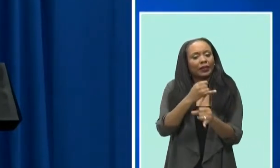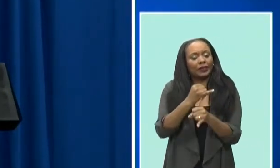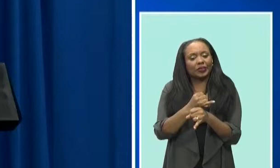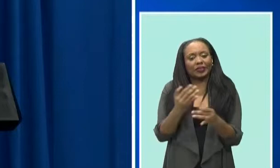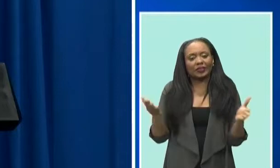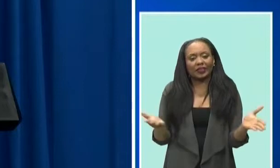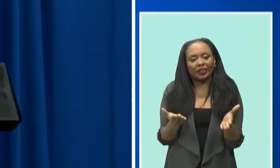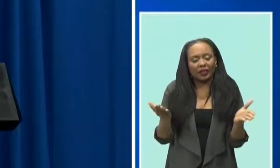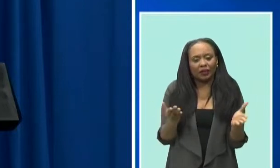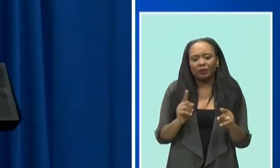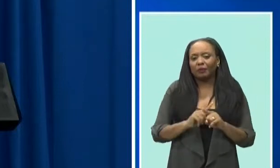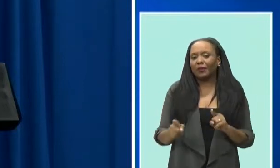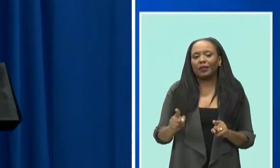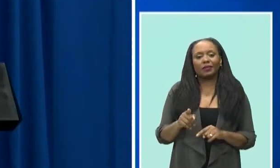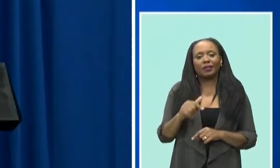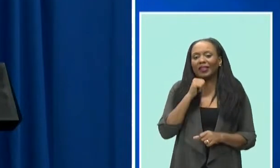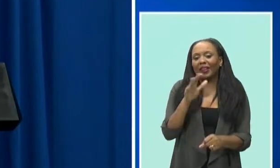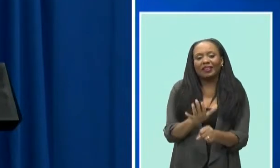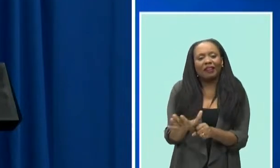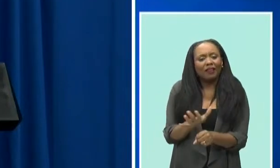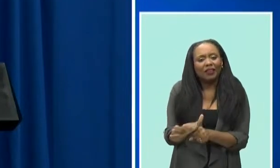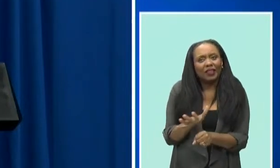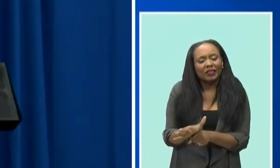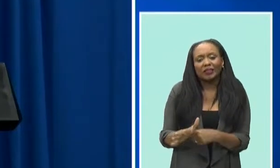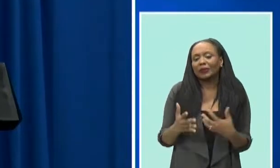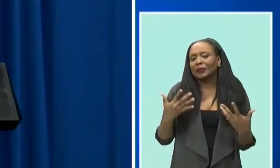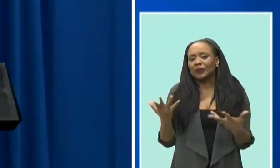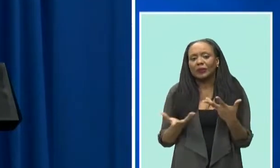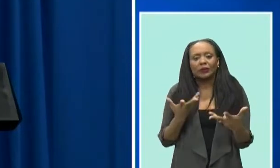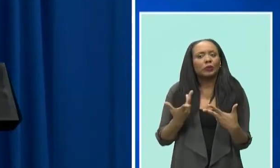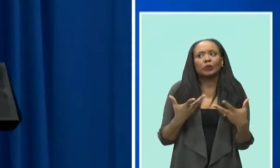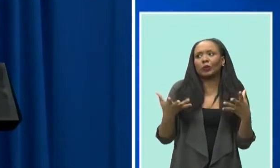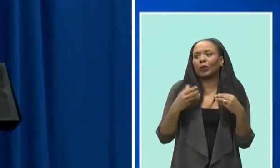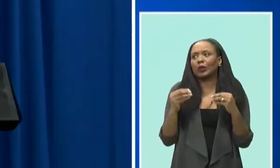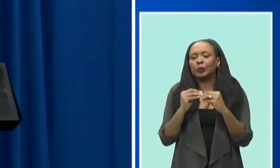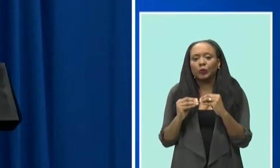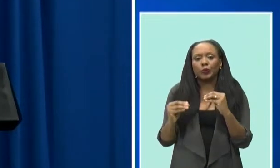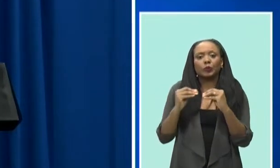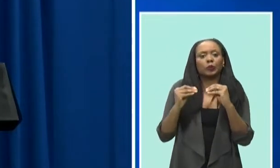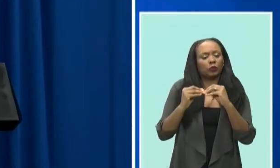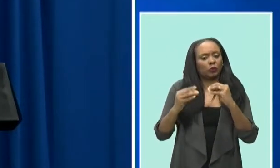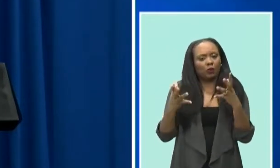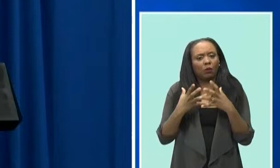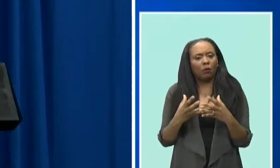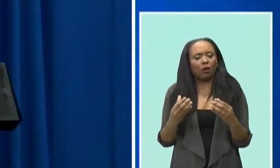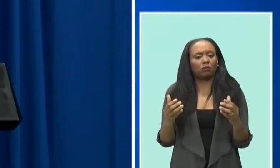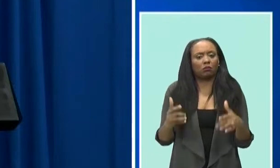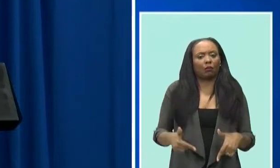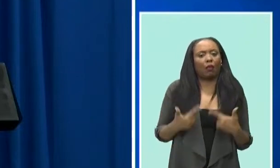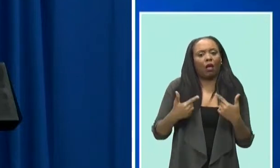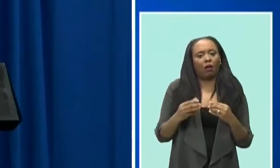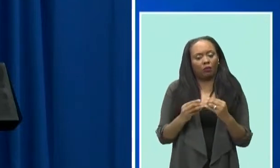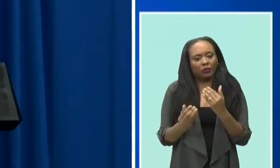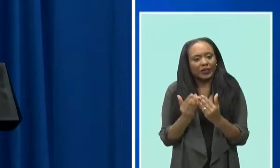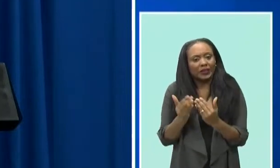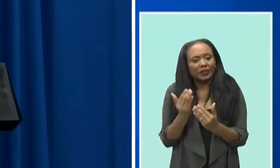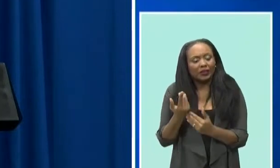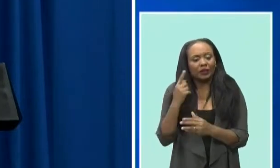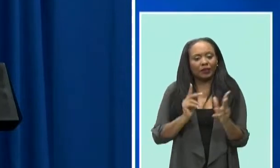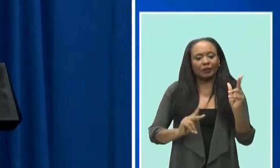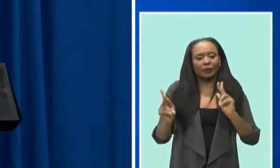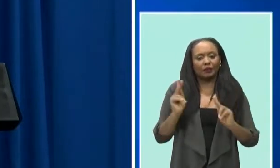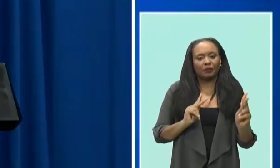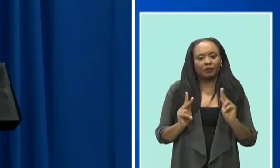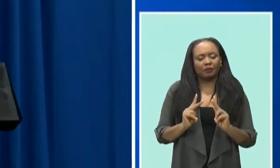never have enough. You always want things to make it easier for your citizens to be